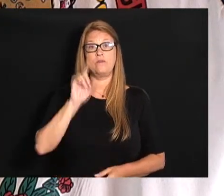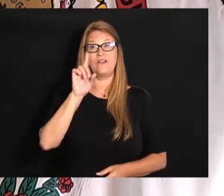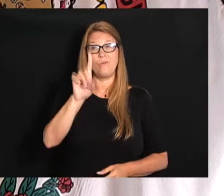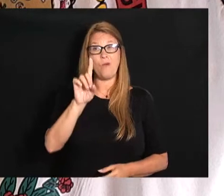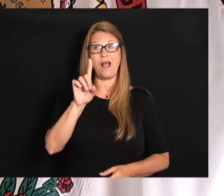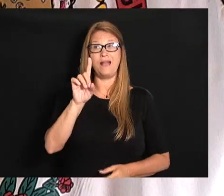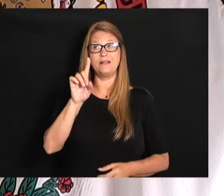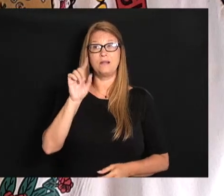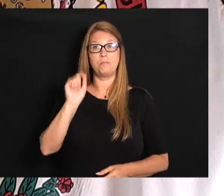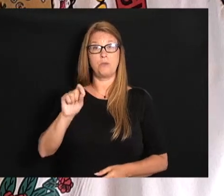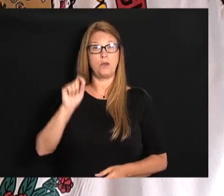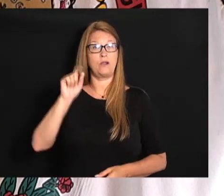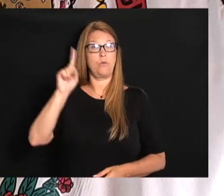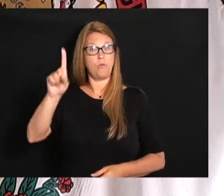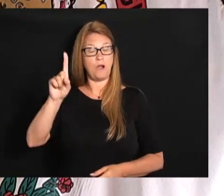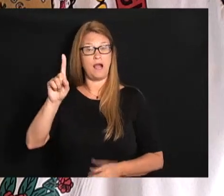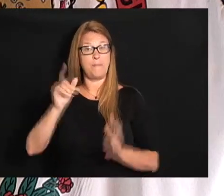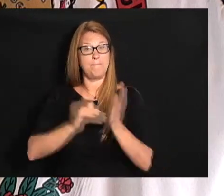1,133,000 of those people, really